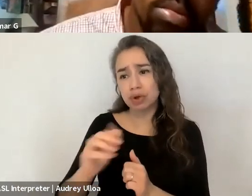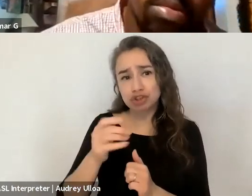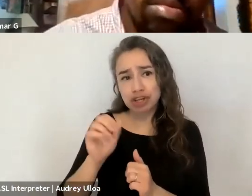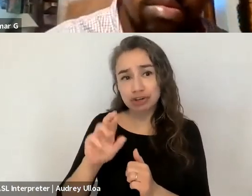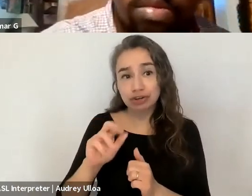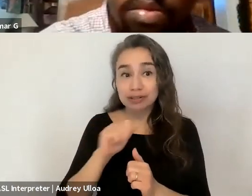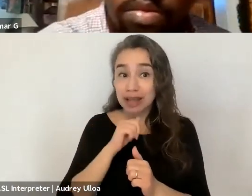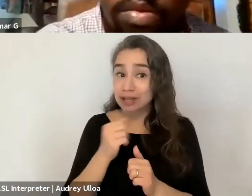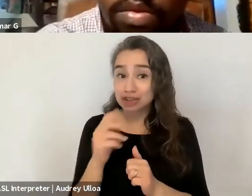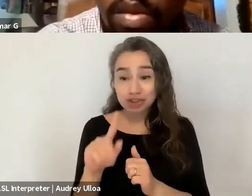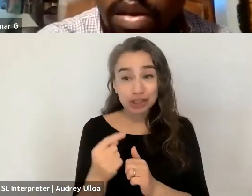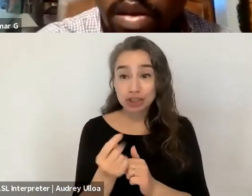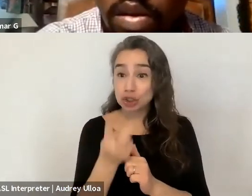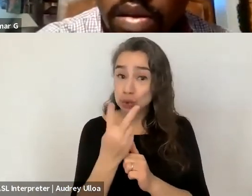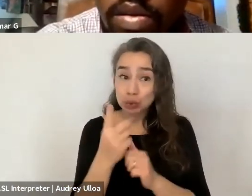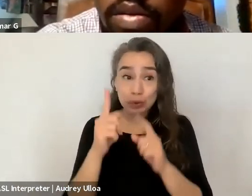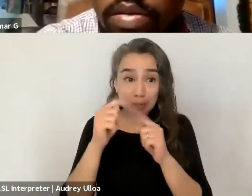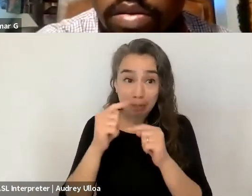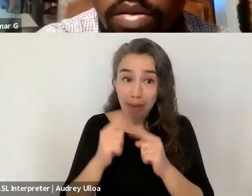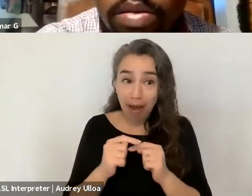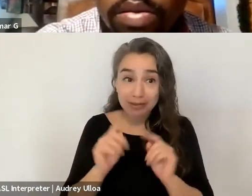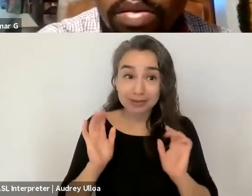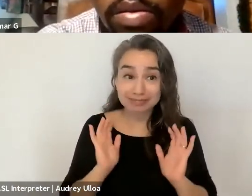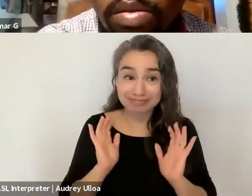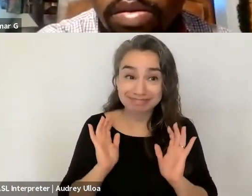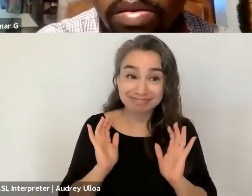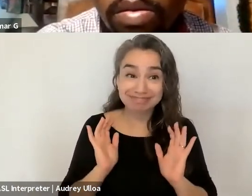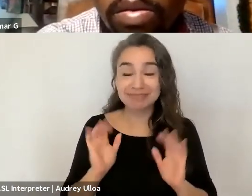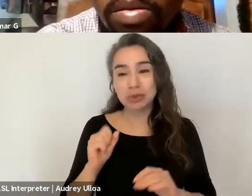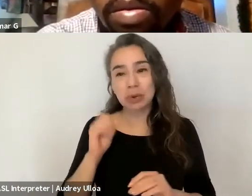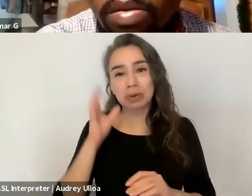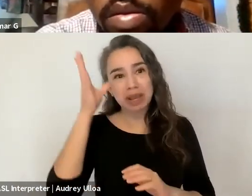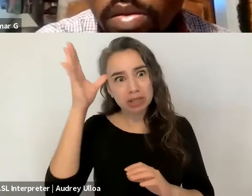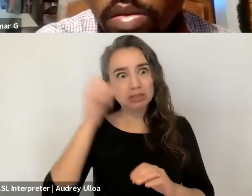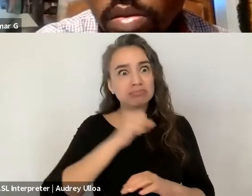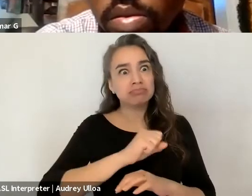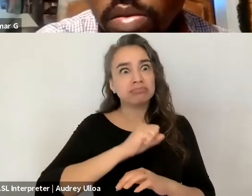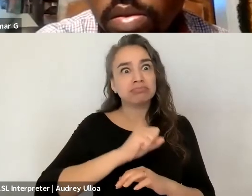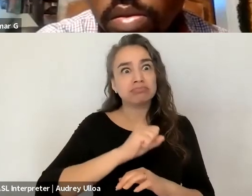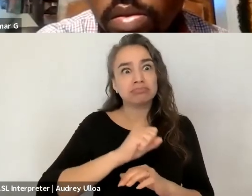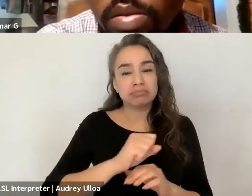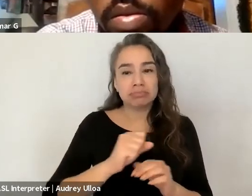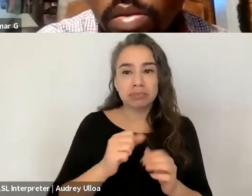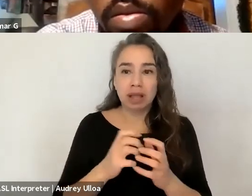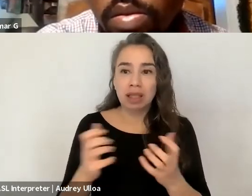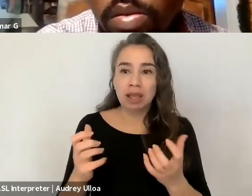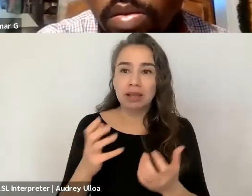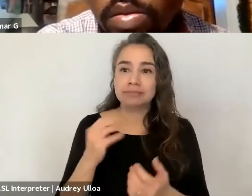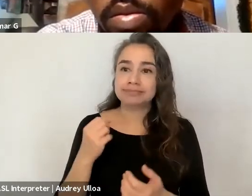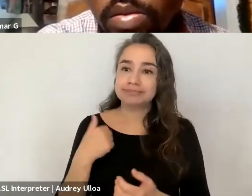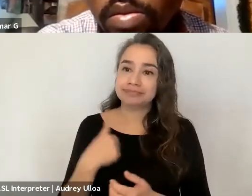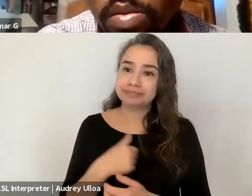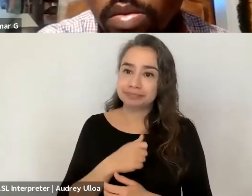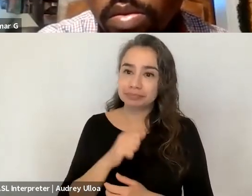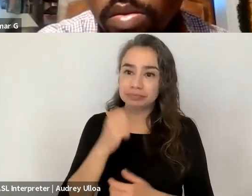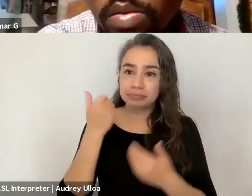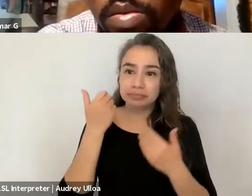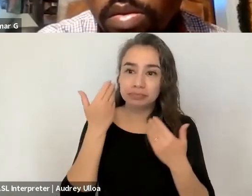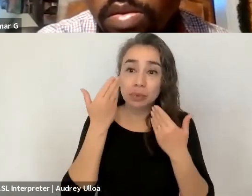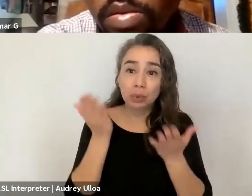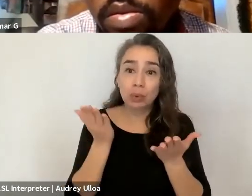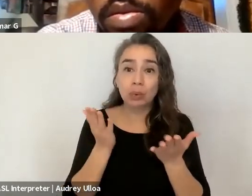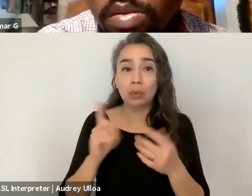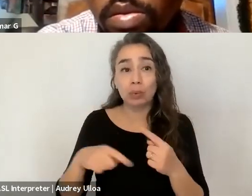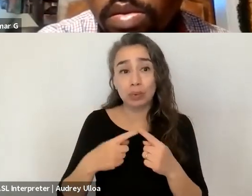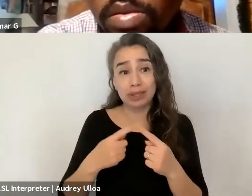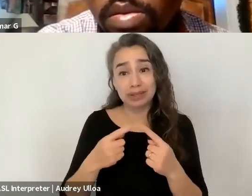boxes. And that can bring up a lot of resistance. And we don't always know when, students